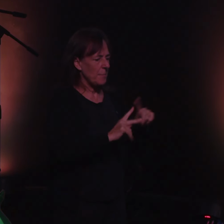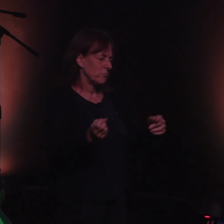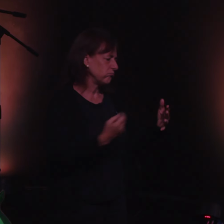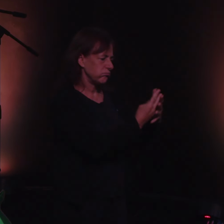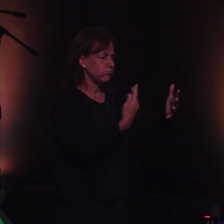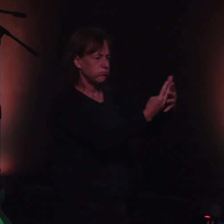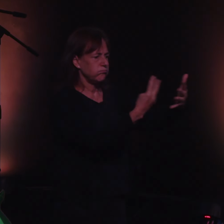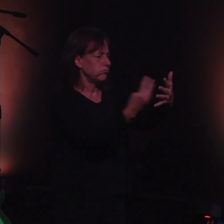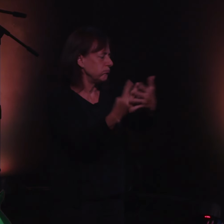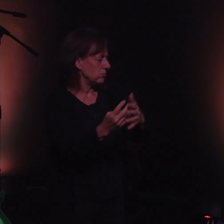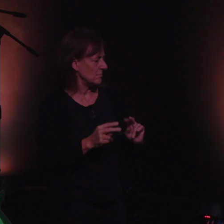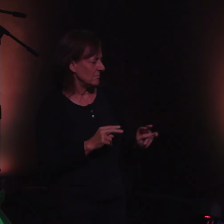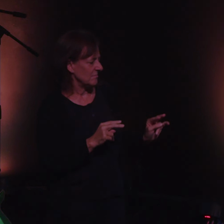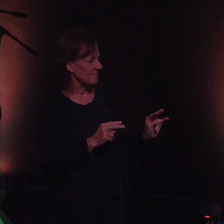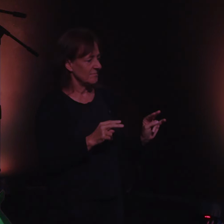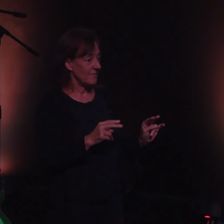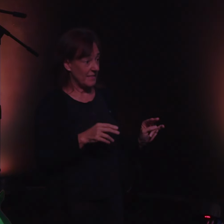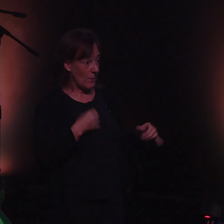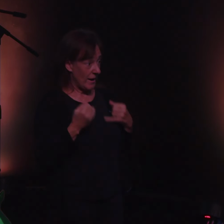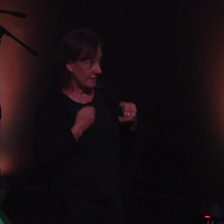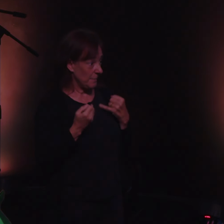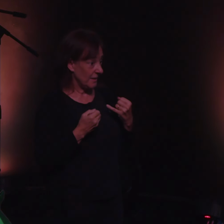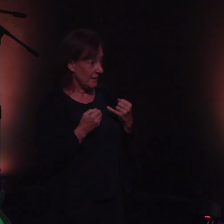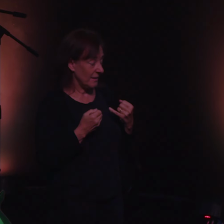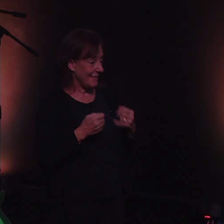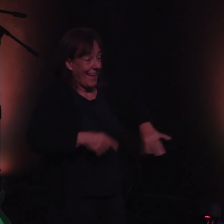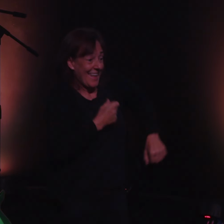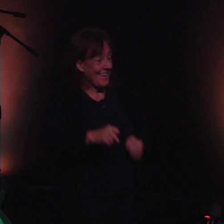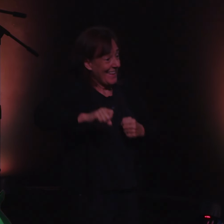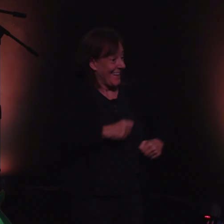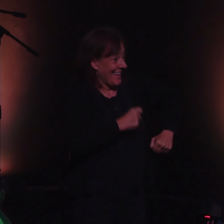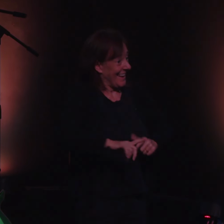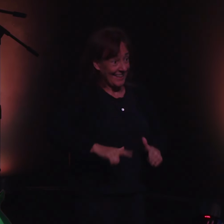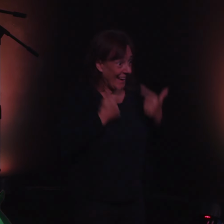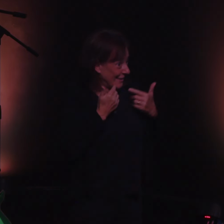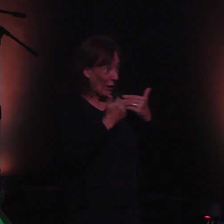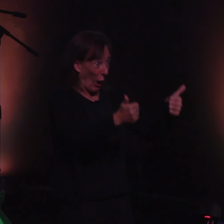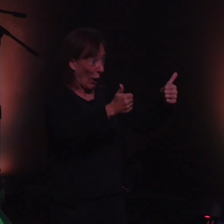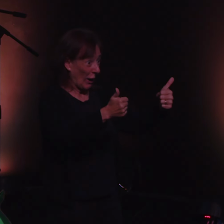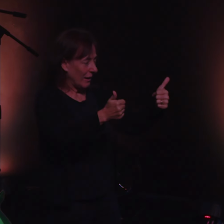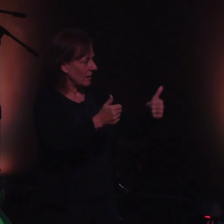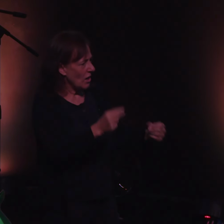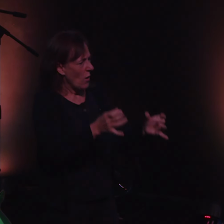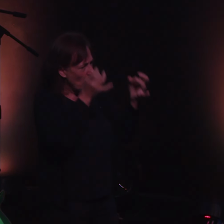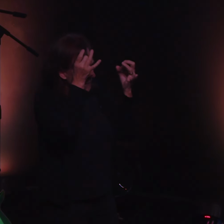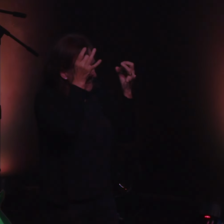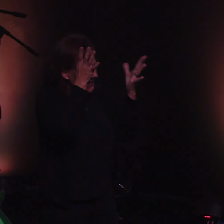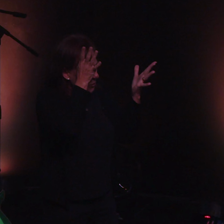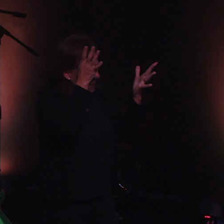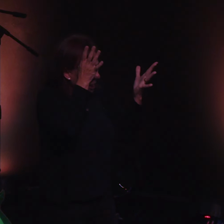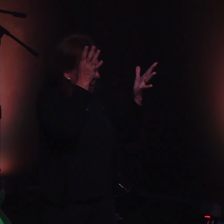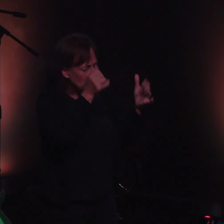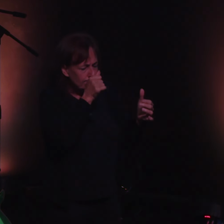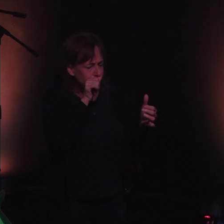jolly people? Do you think they skipped to and fro? No, they were miserable.